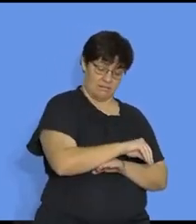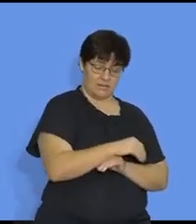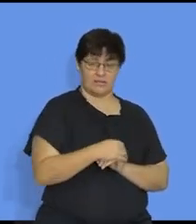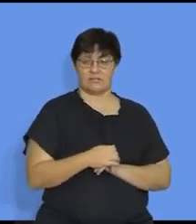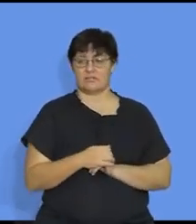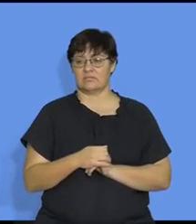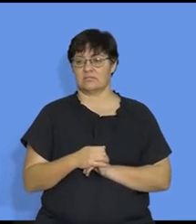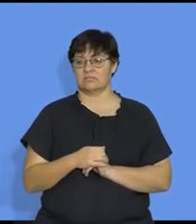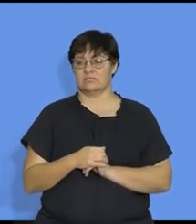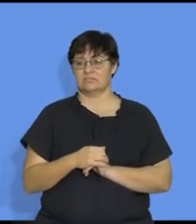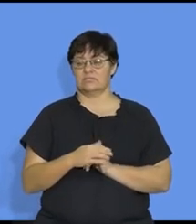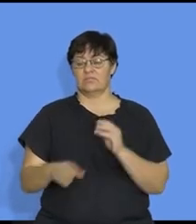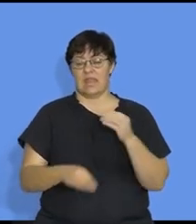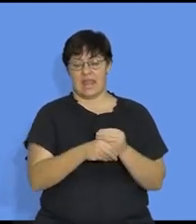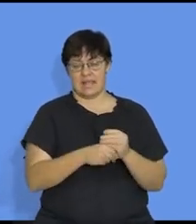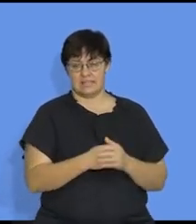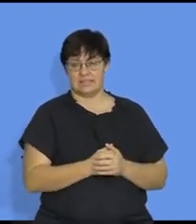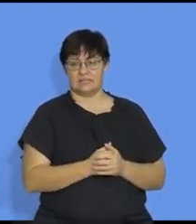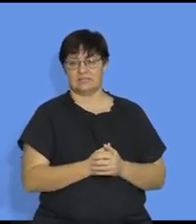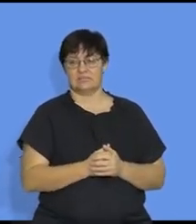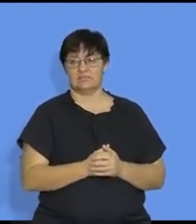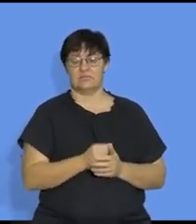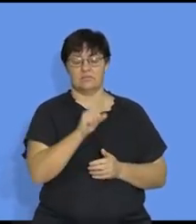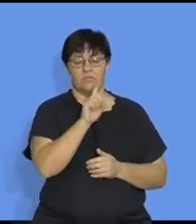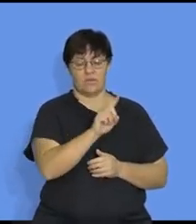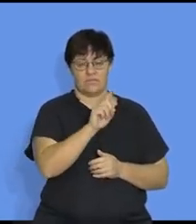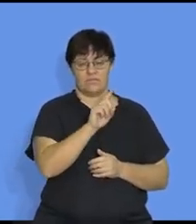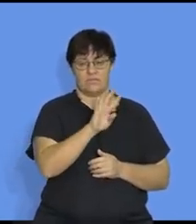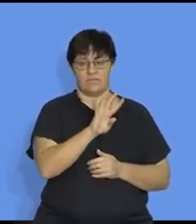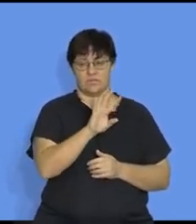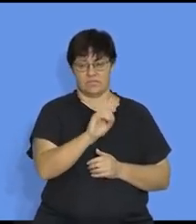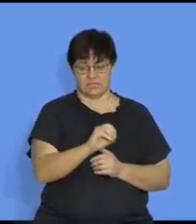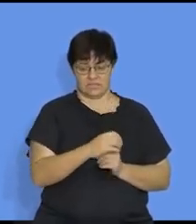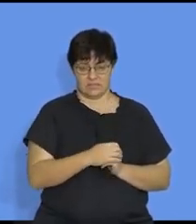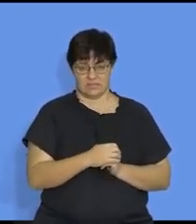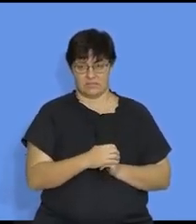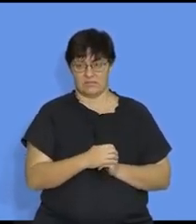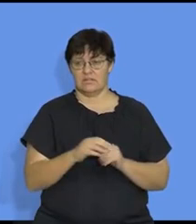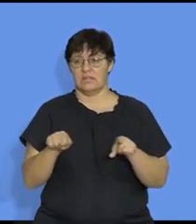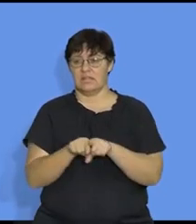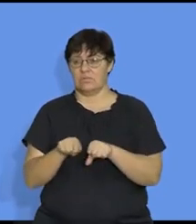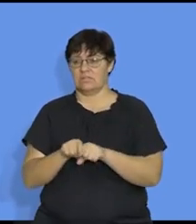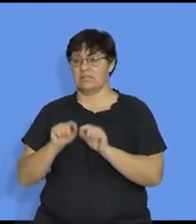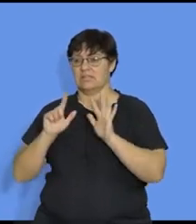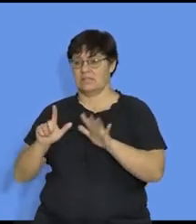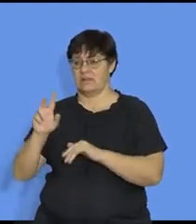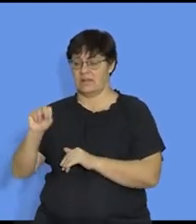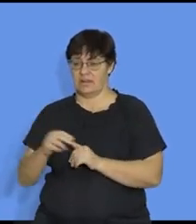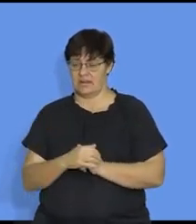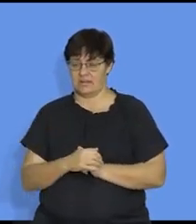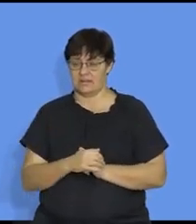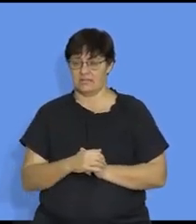to the left-hand side, so I'm going to add 19. So I'm going to be left with 140 is equal to